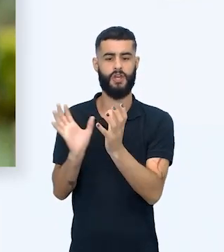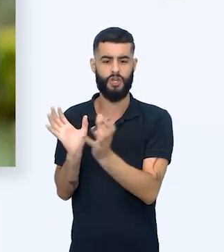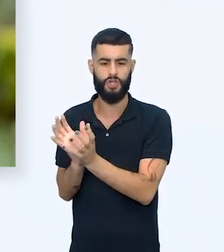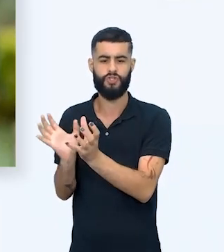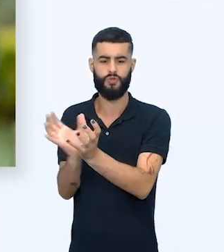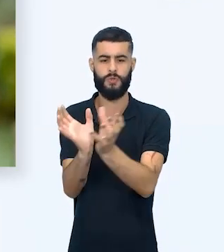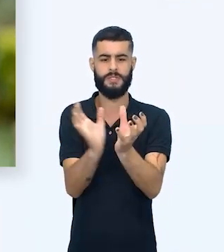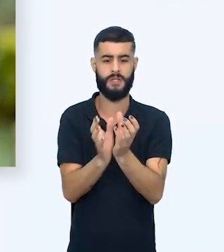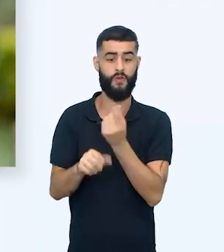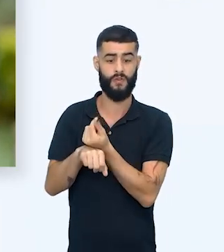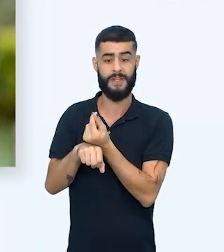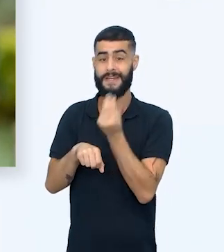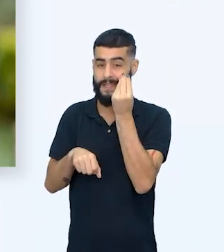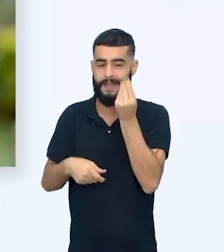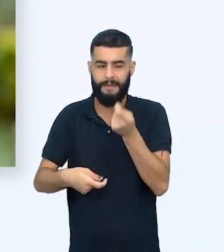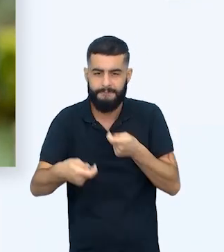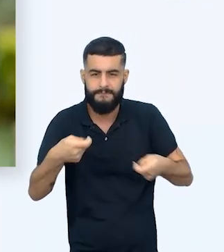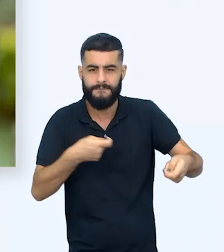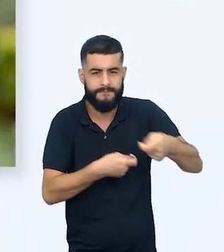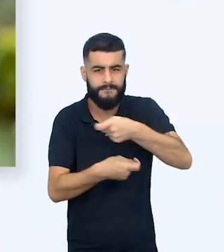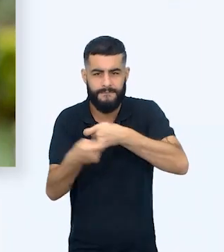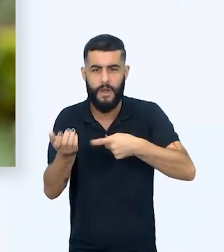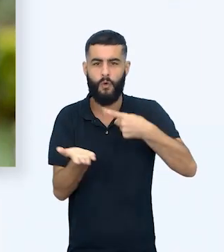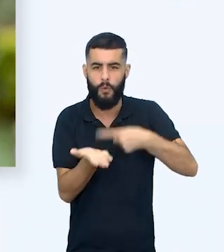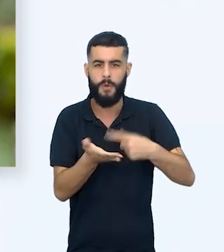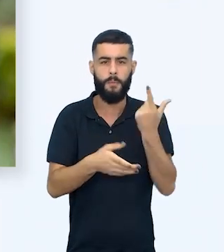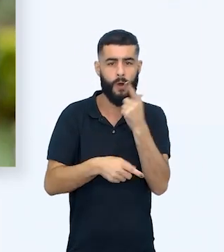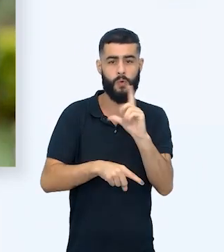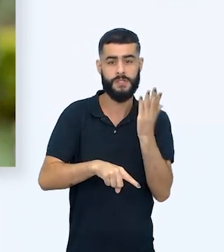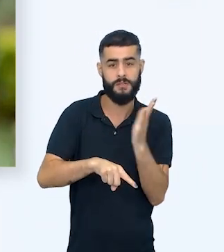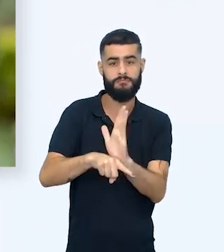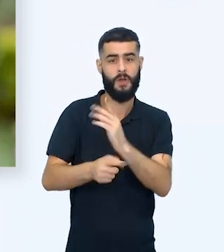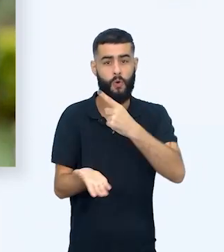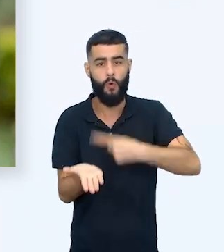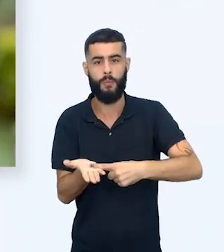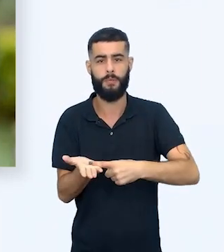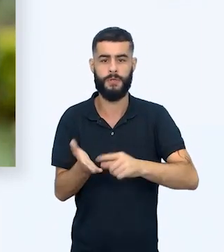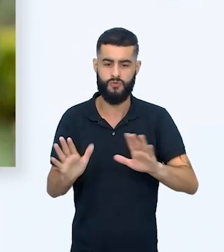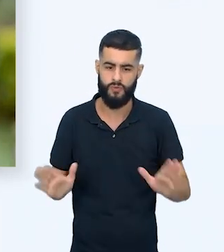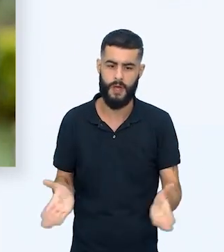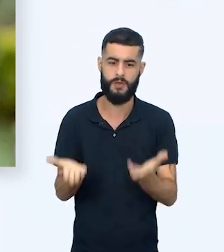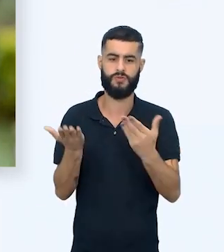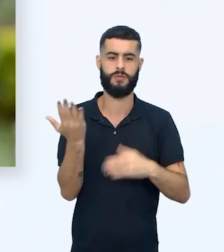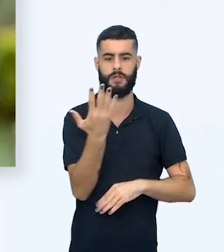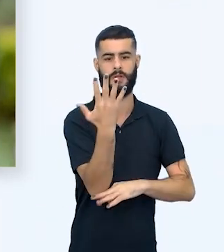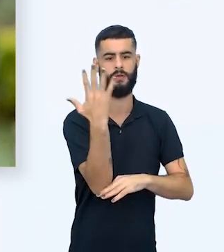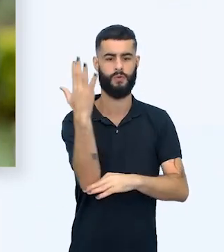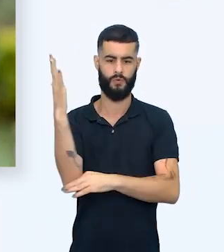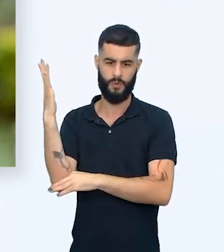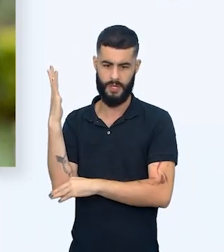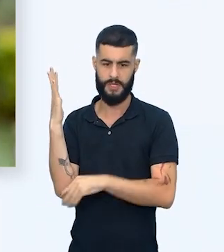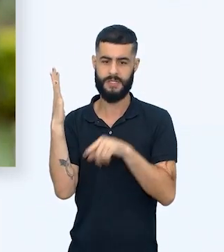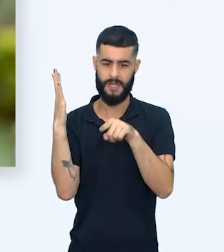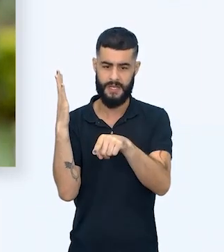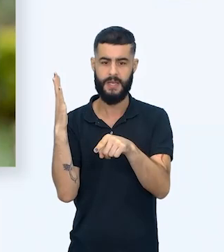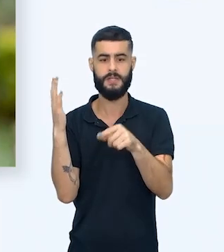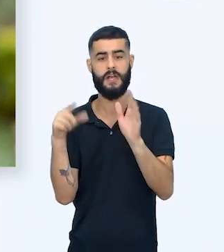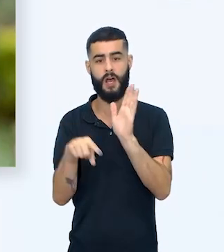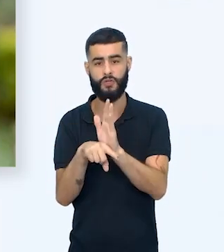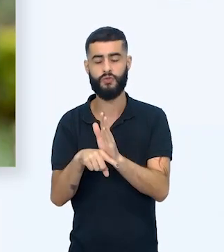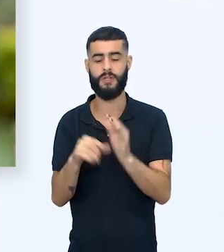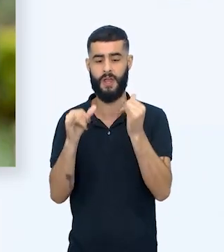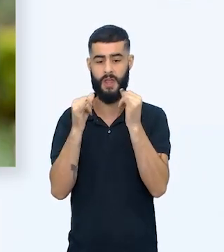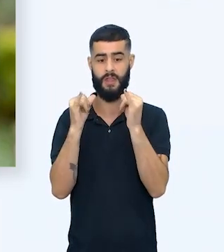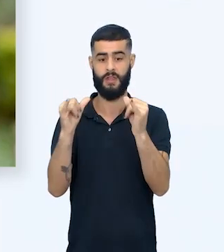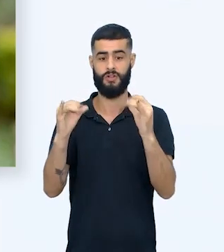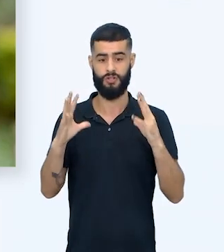planet. This means businesses that account for nature. This means a just and clean energy transition. This means